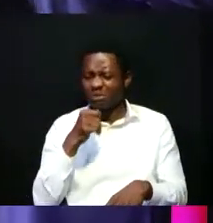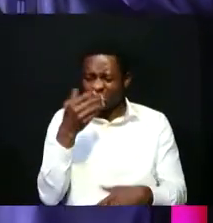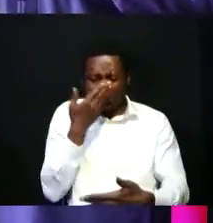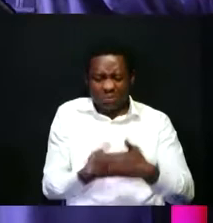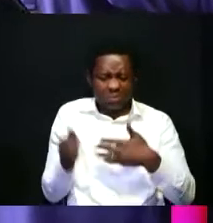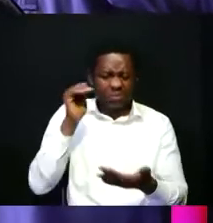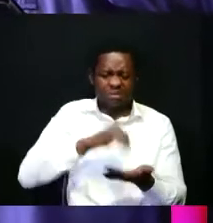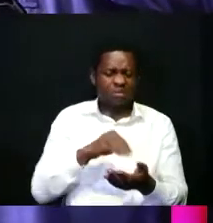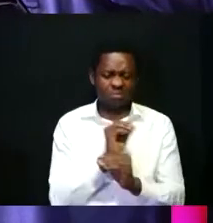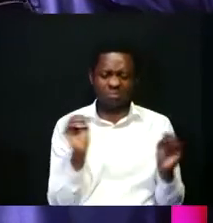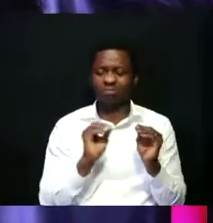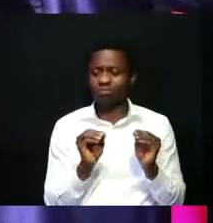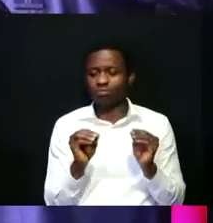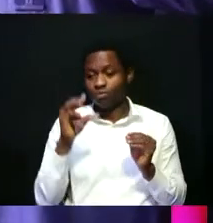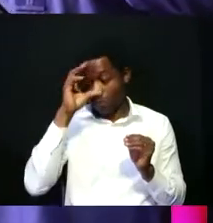And